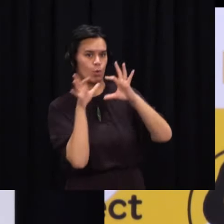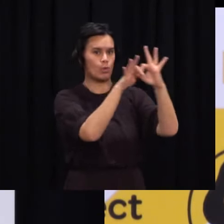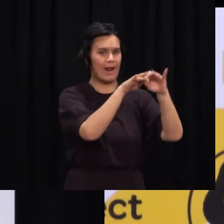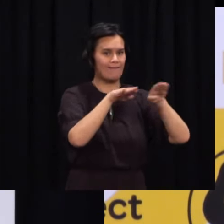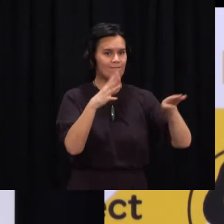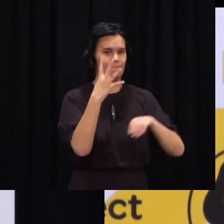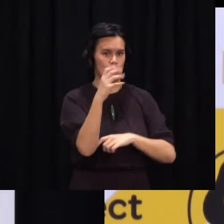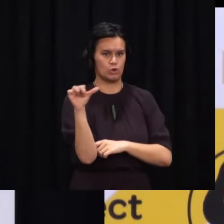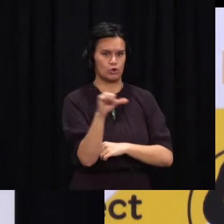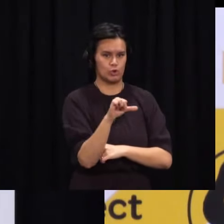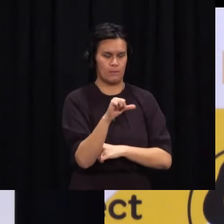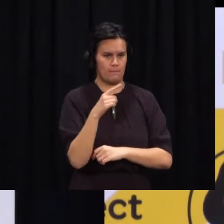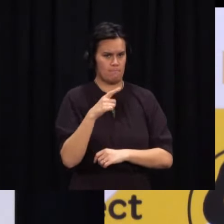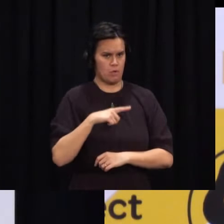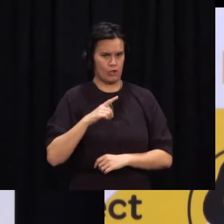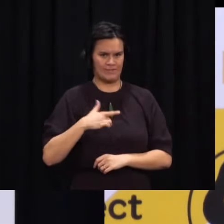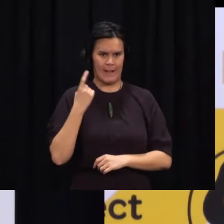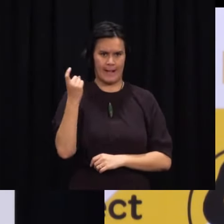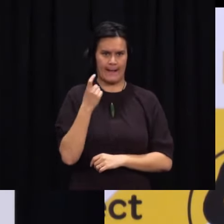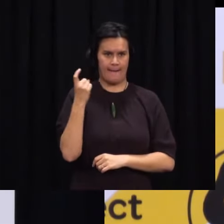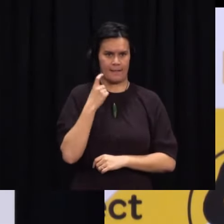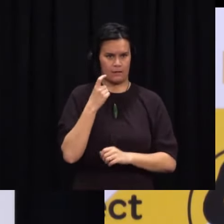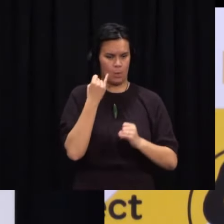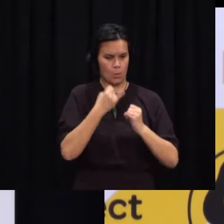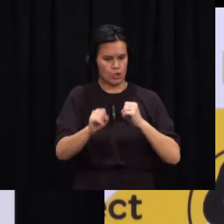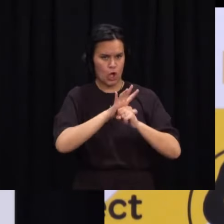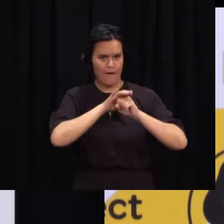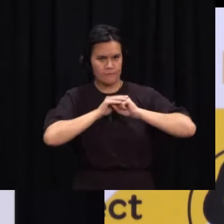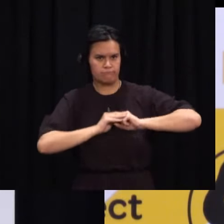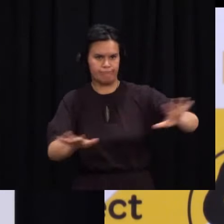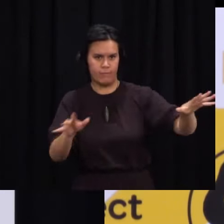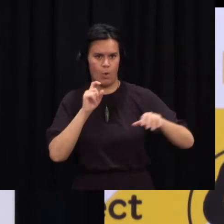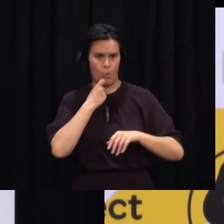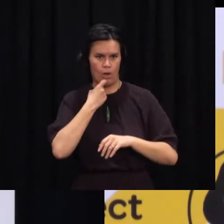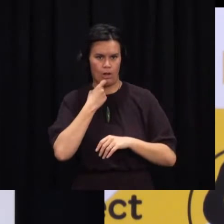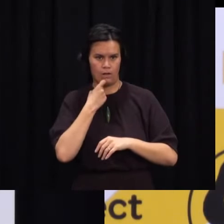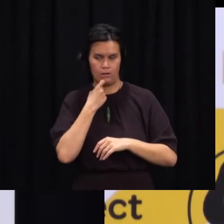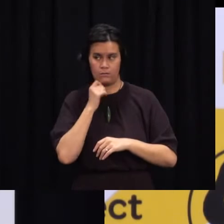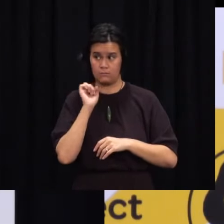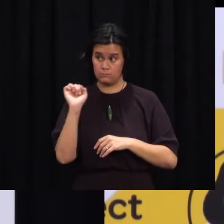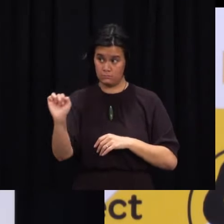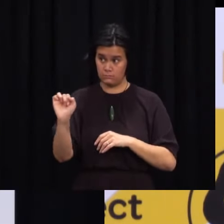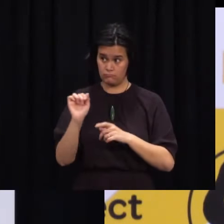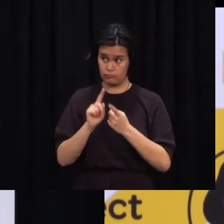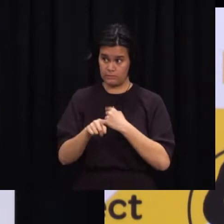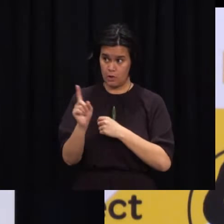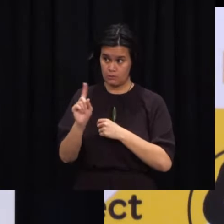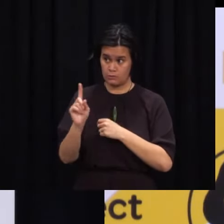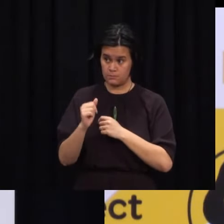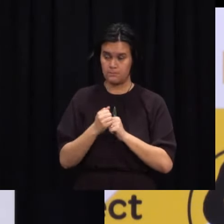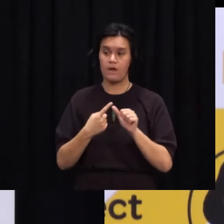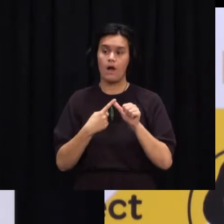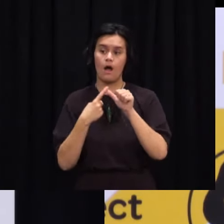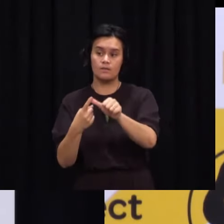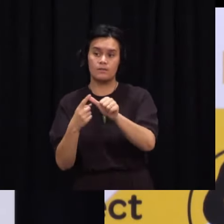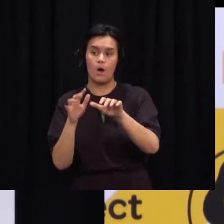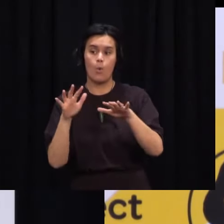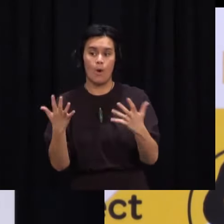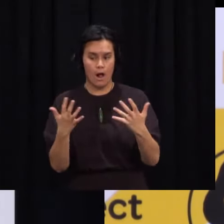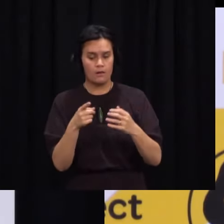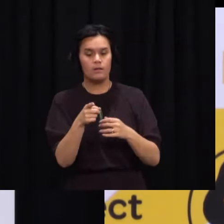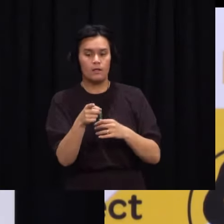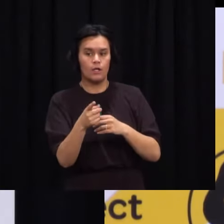outbreak otherwise? Well, the first thing I would say is you've seen that we've actually created an arrangement that essentially for this newly affected community